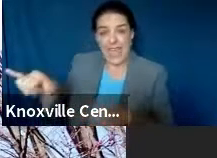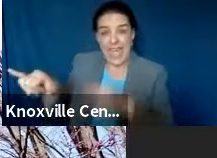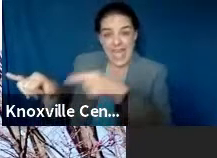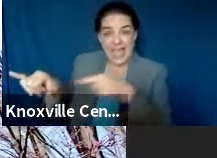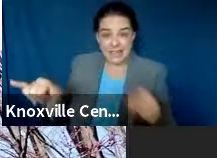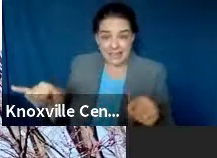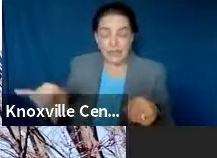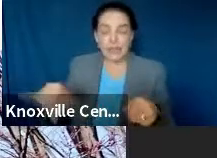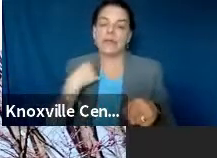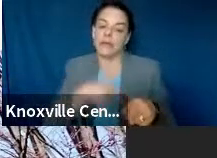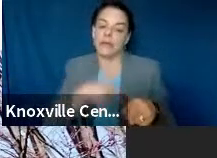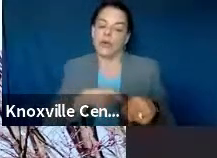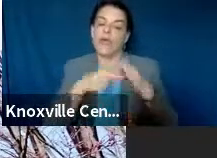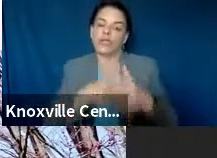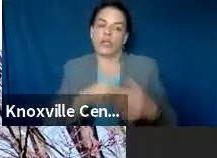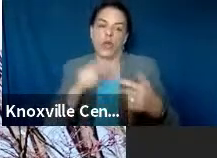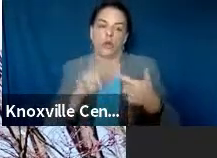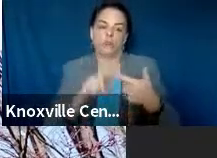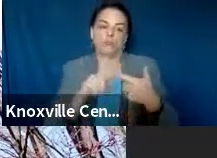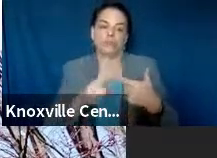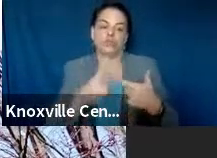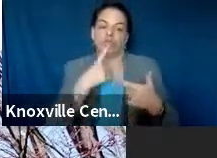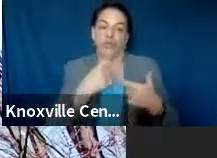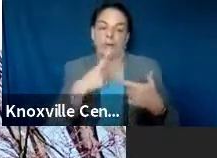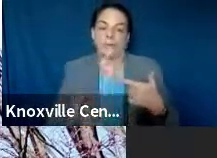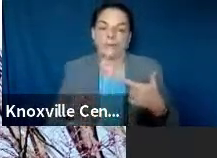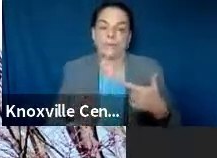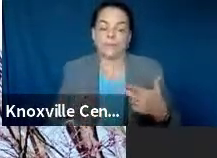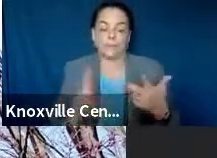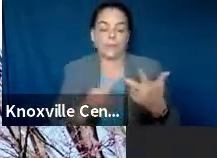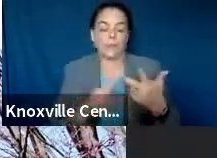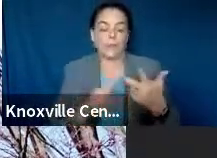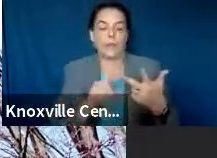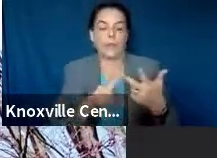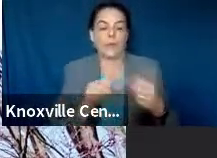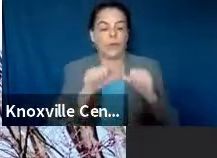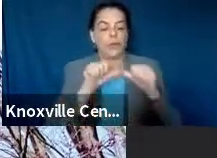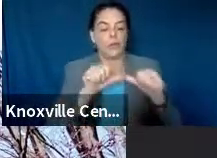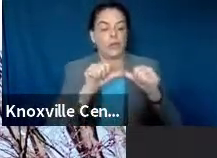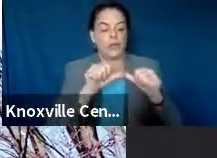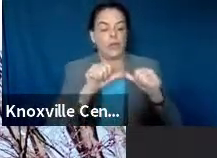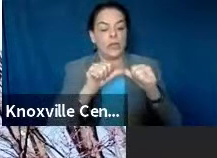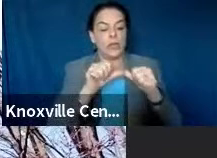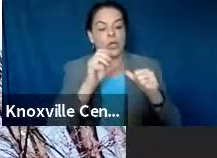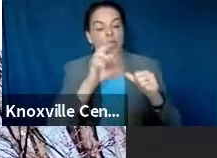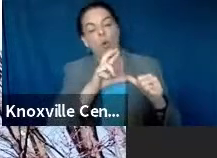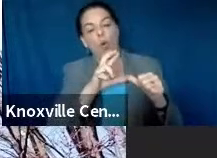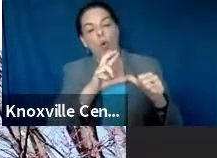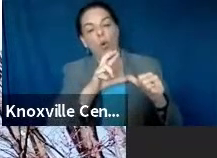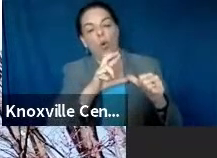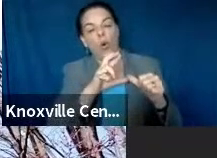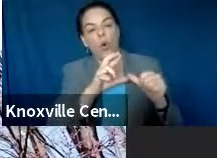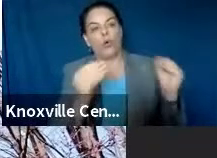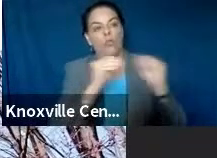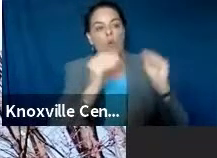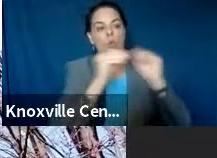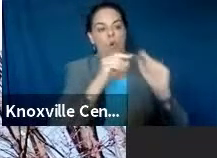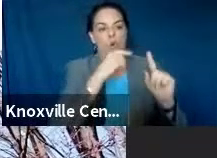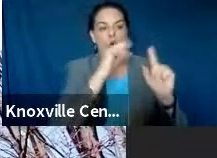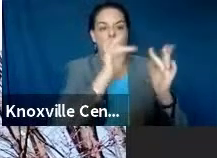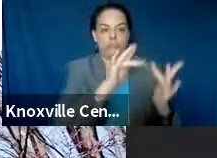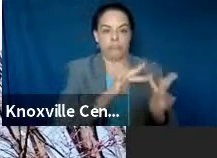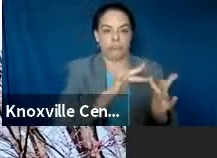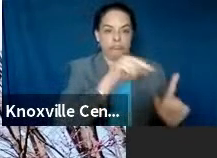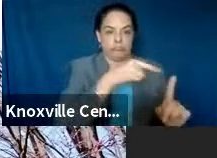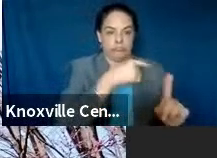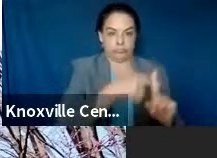this benchmark as red. Our third benchmark, sustained or increased public health capability. The goal remains to